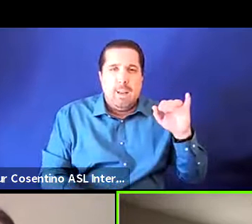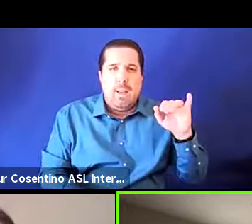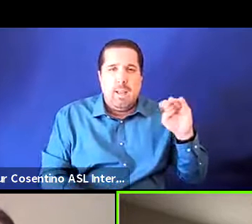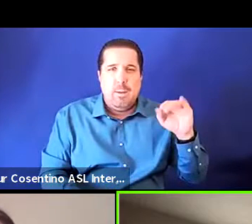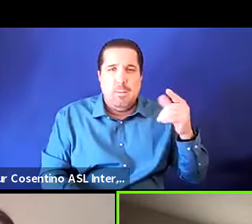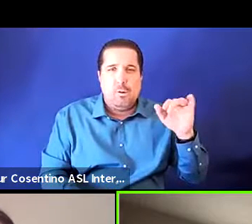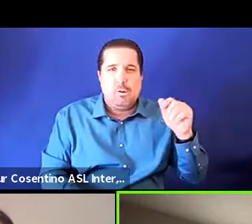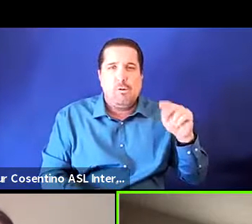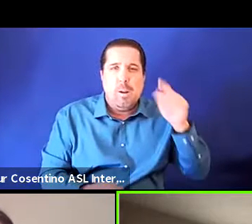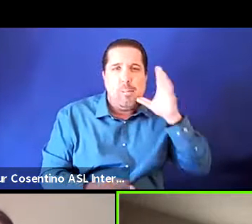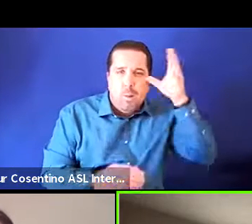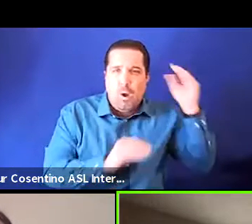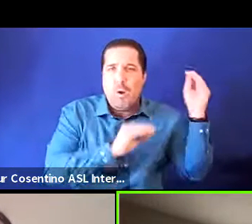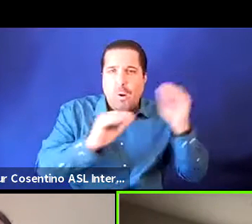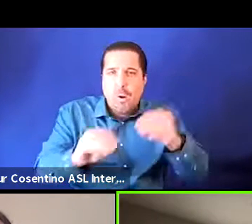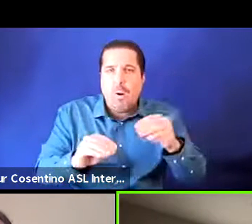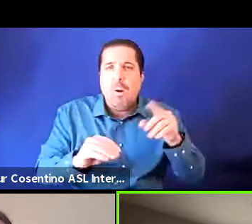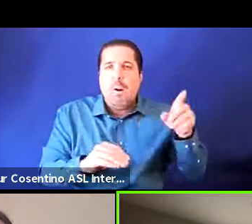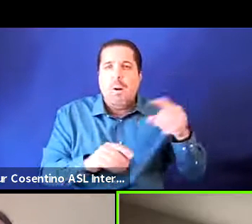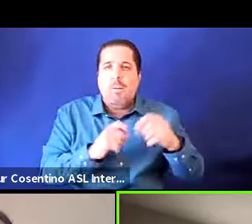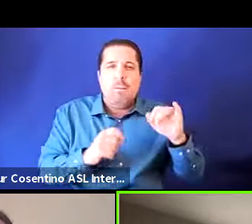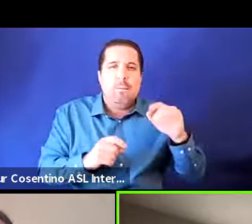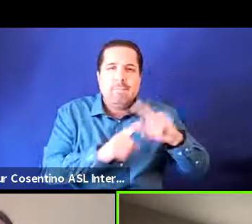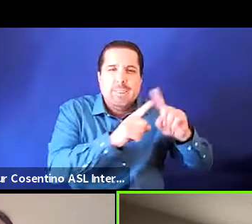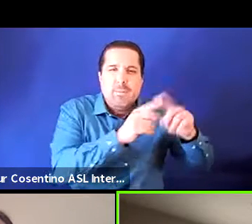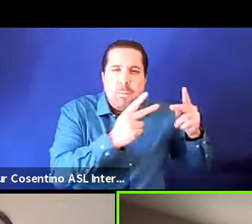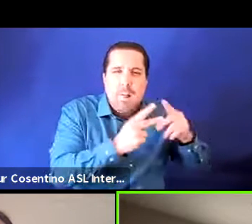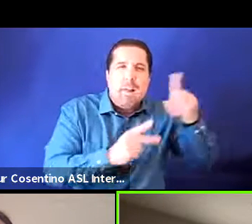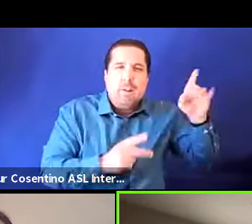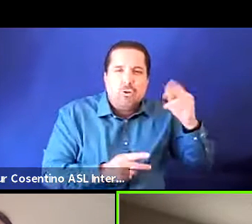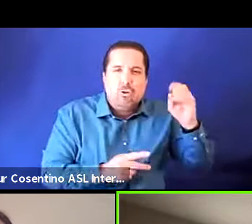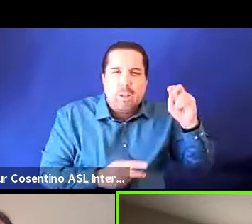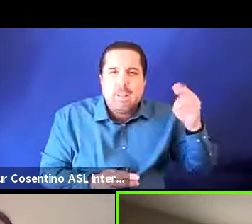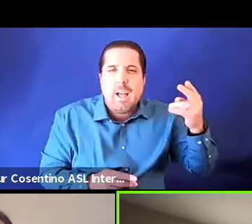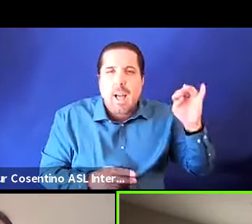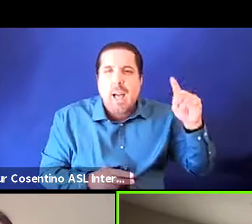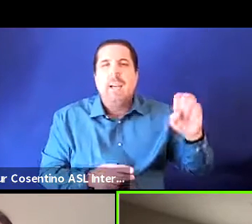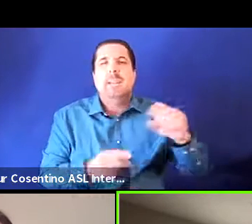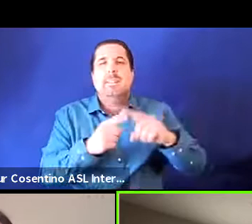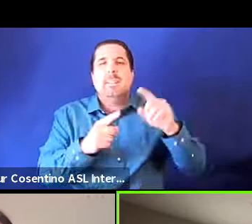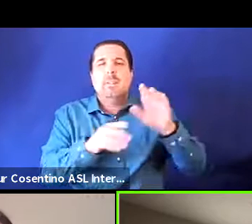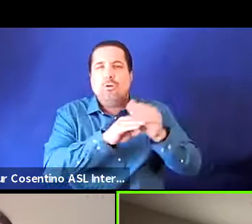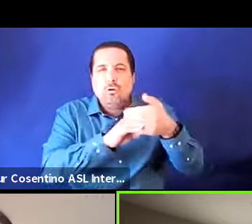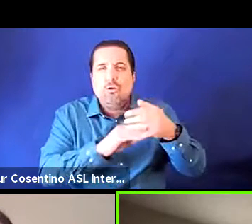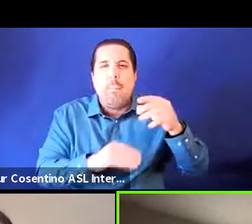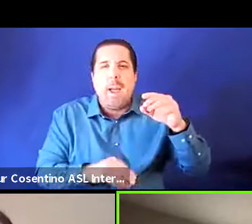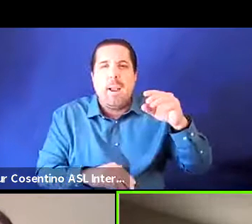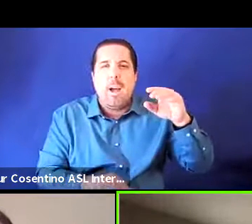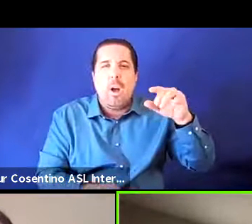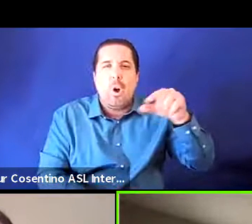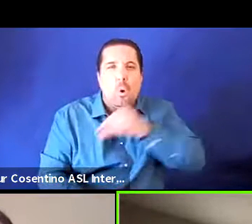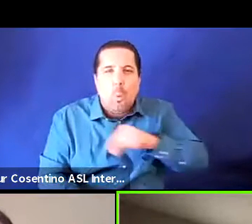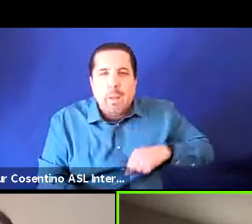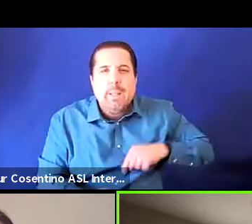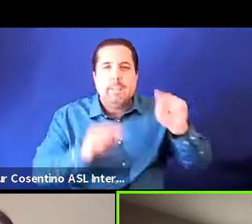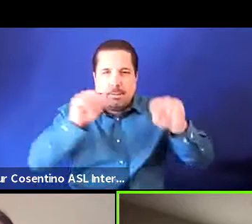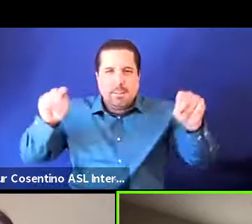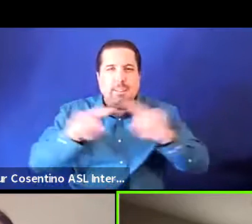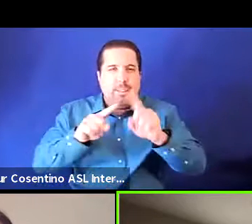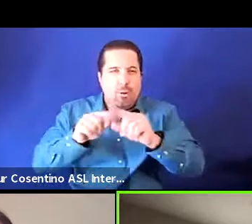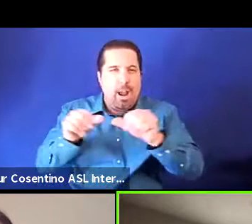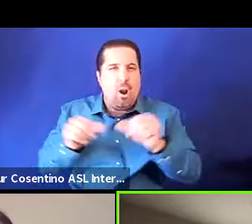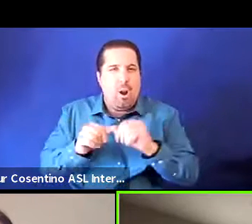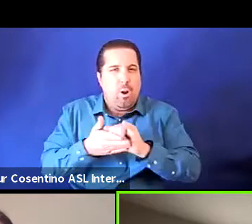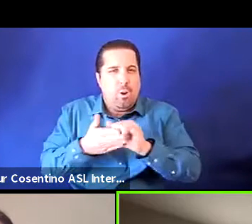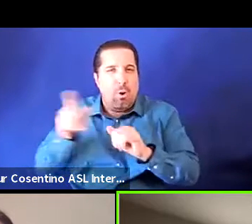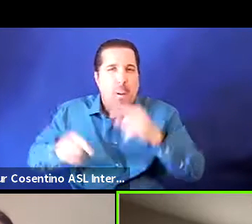various areas, including Woodside, Jackson Heights, and then eventually moving to Flushing, Pominock, and Jamaica, Queens. My first year going into high school, a